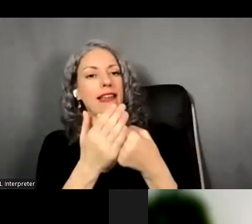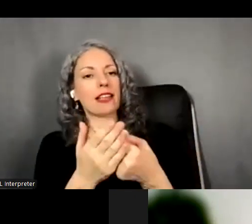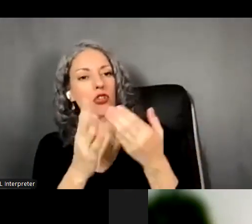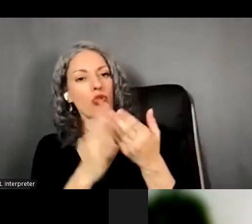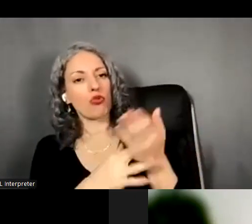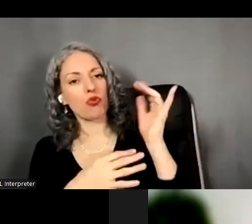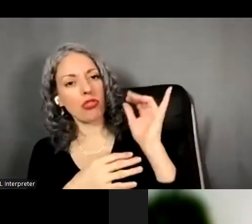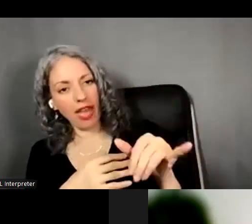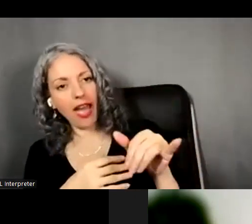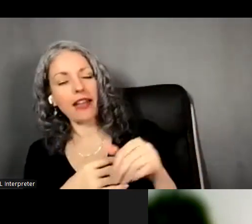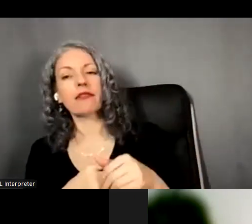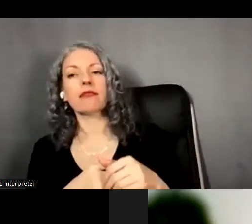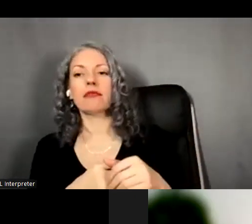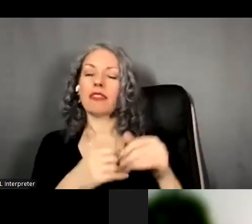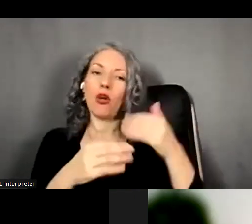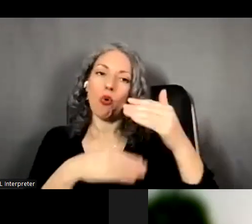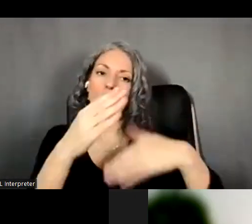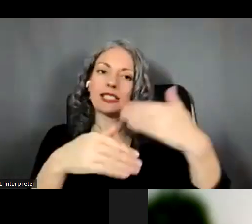that whole process.